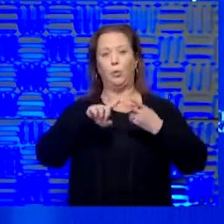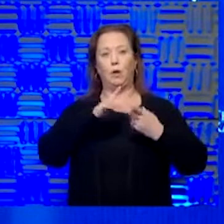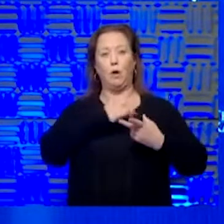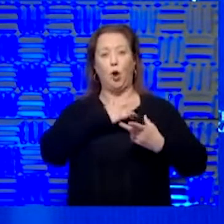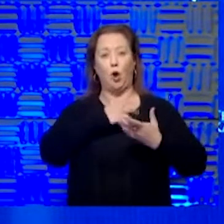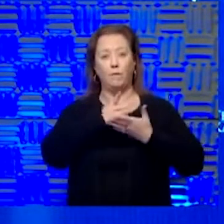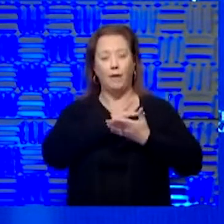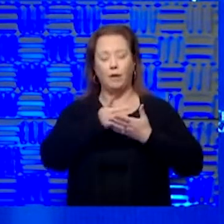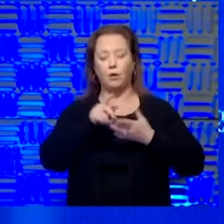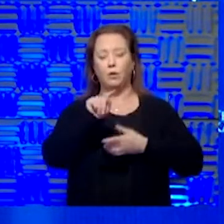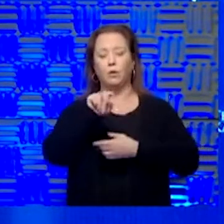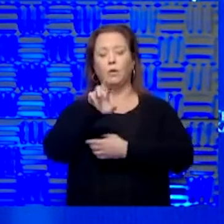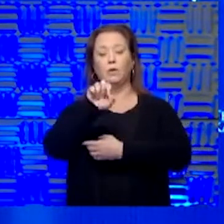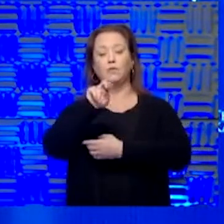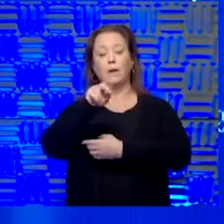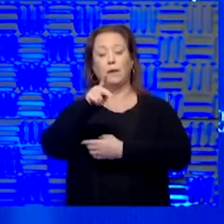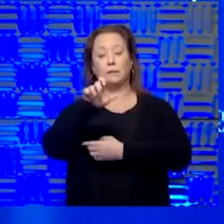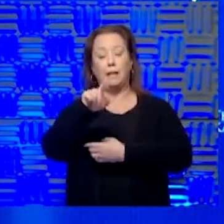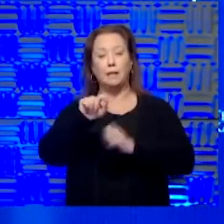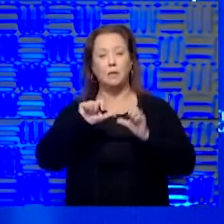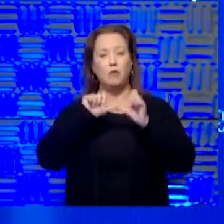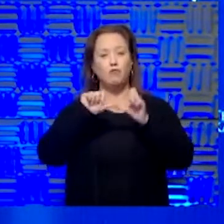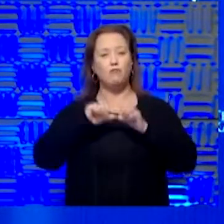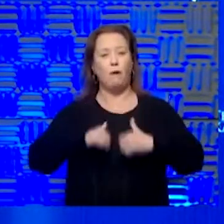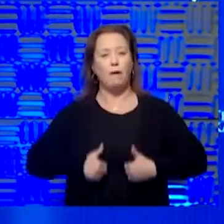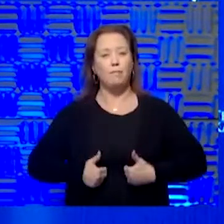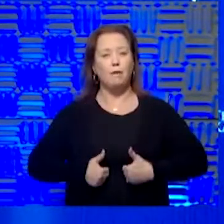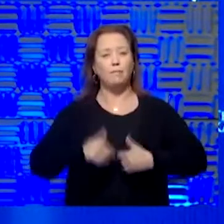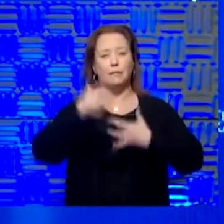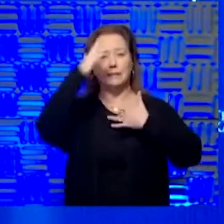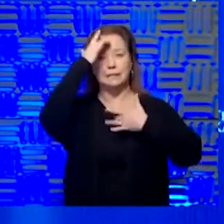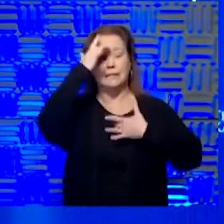or transplants, or chronic lung disease,